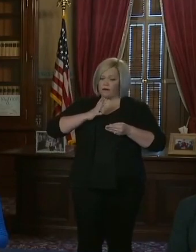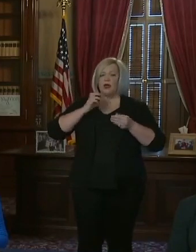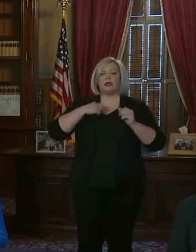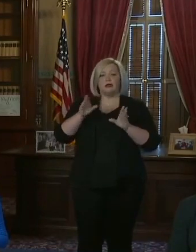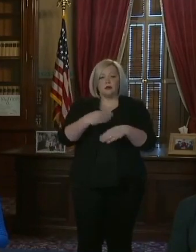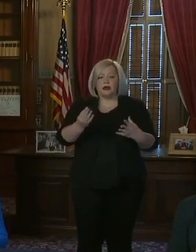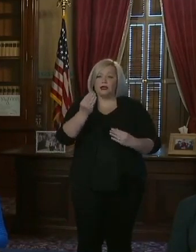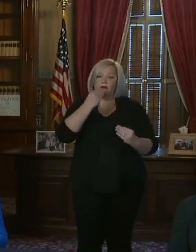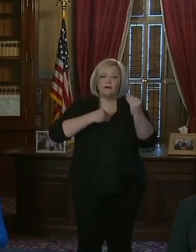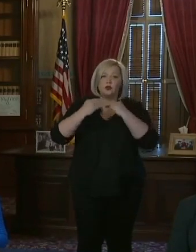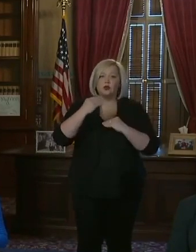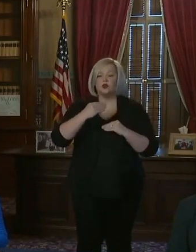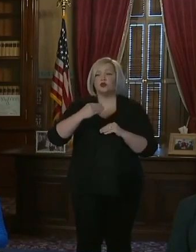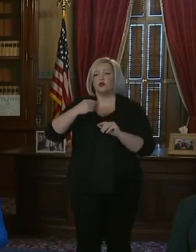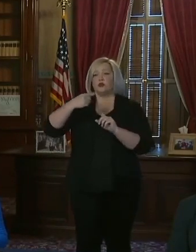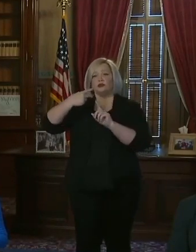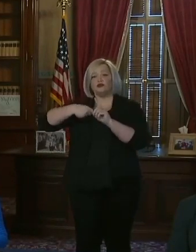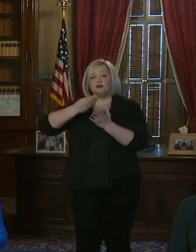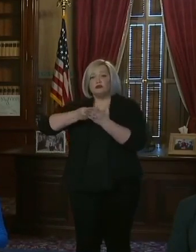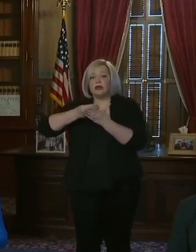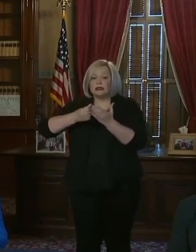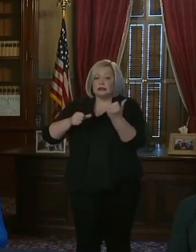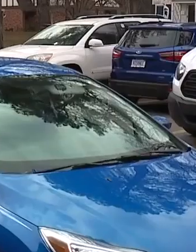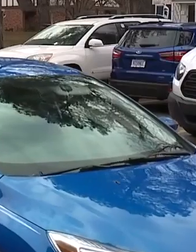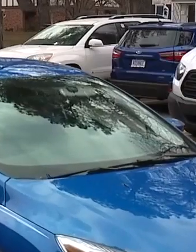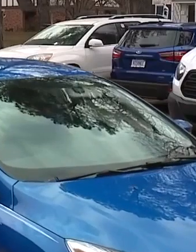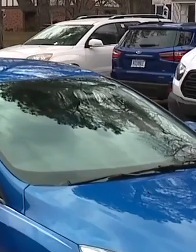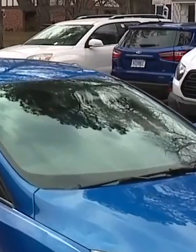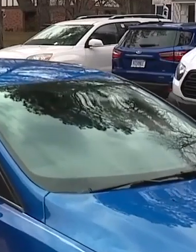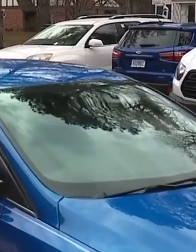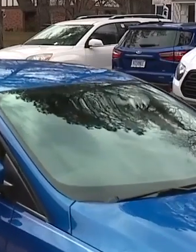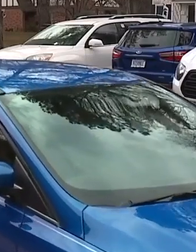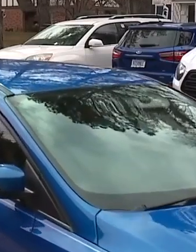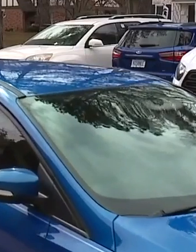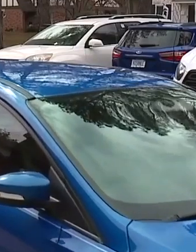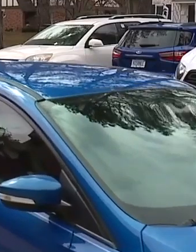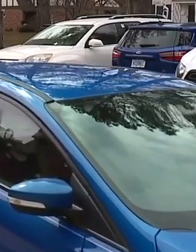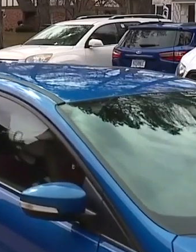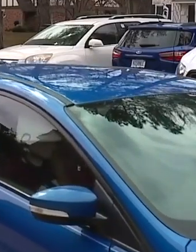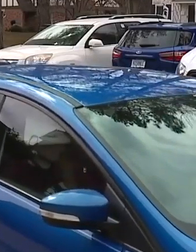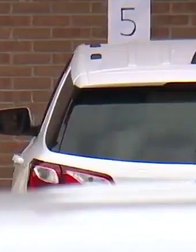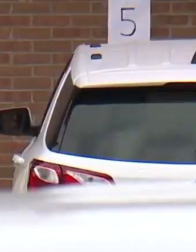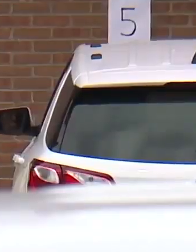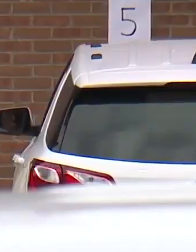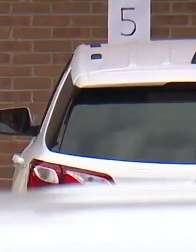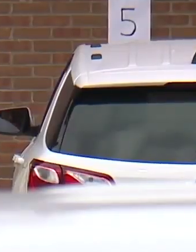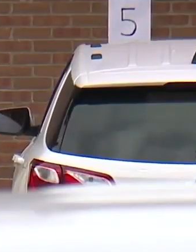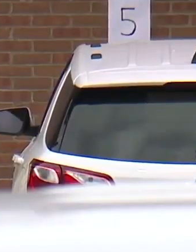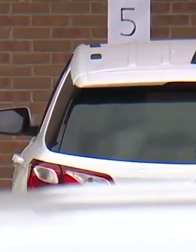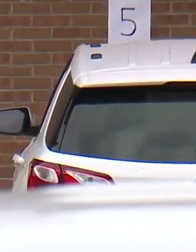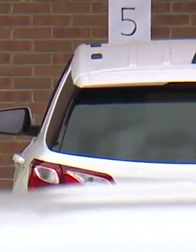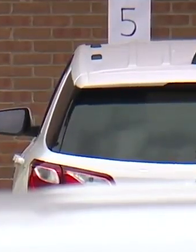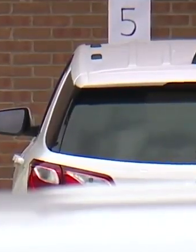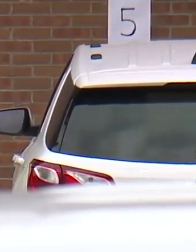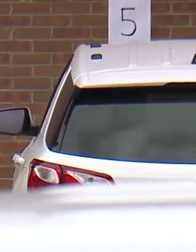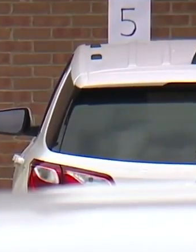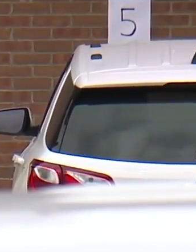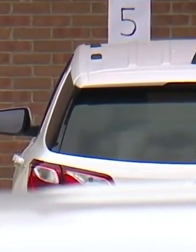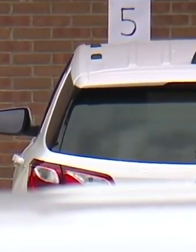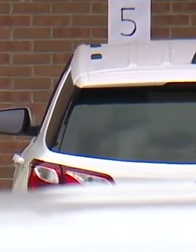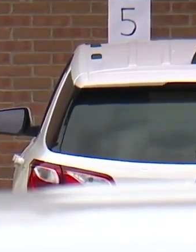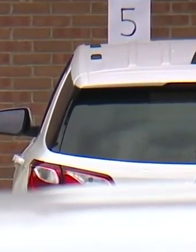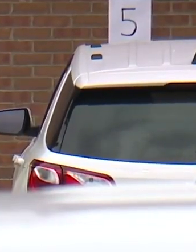us provide rental assistance and temporary housing. Whitmer says it would also help the state provide counseling for families